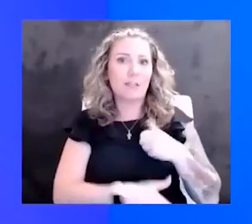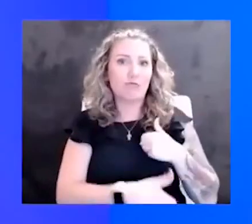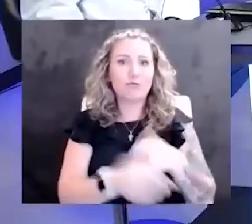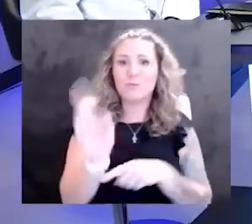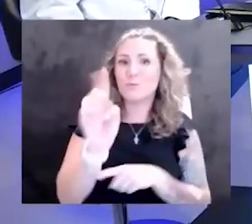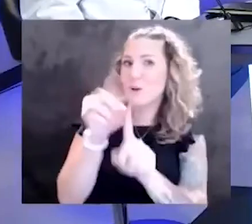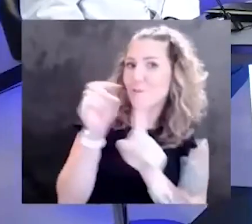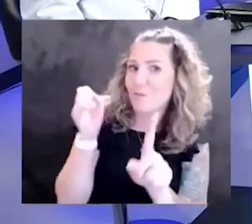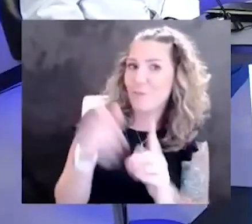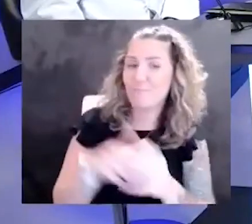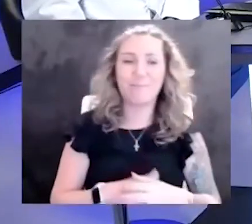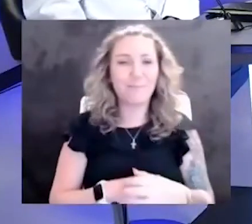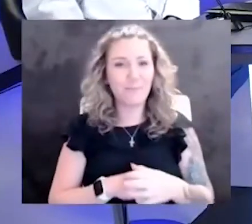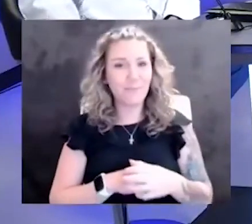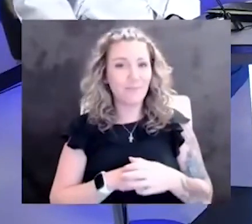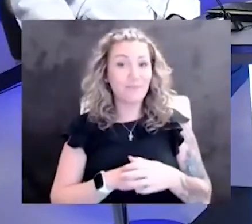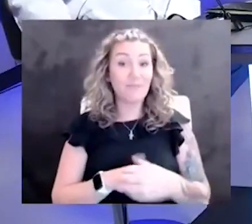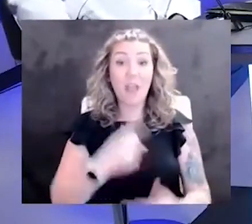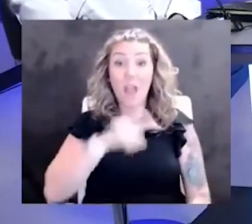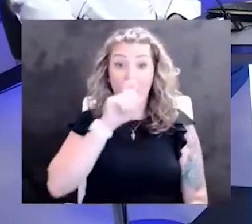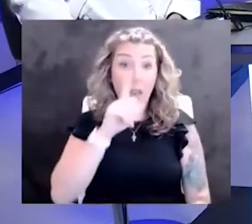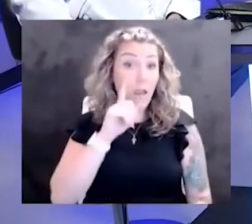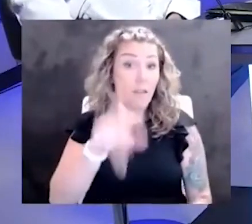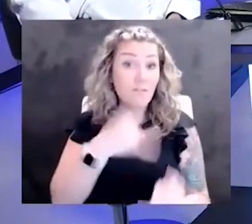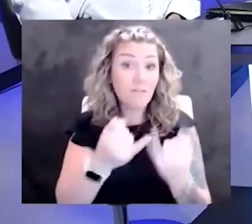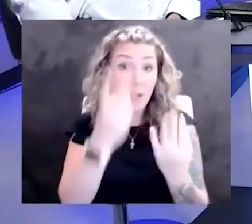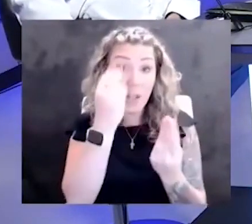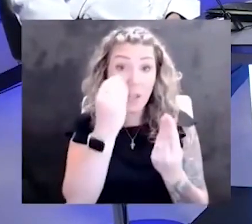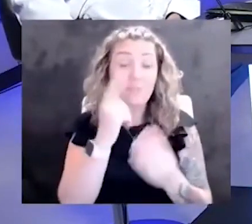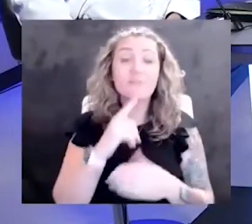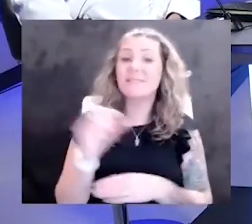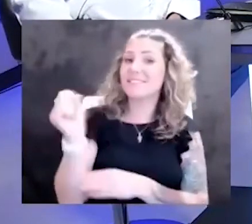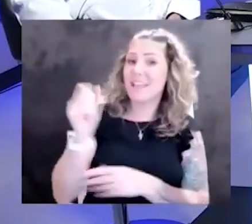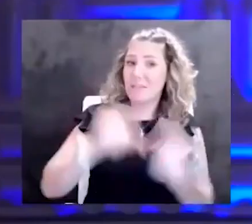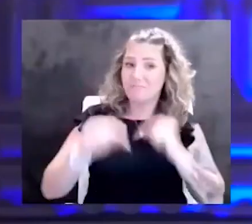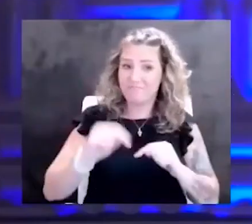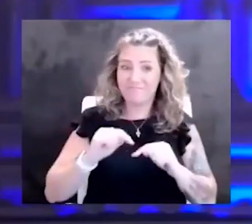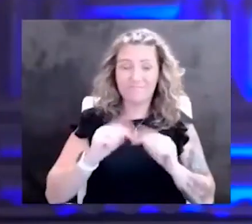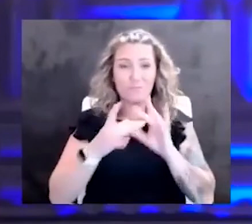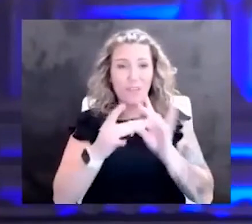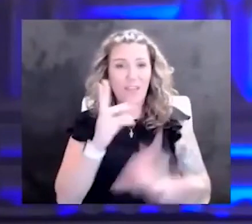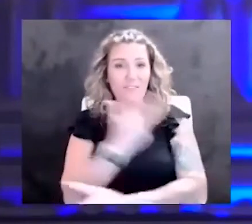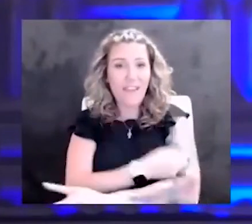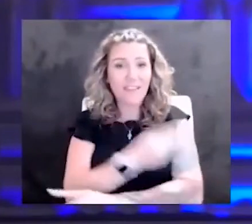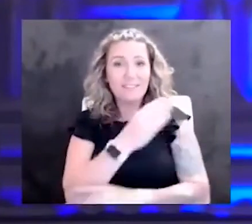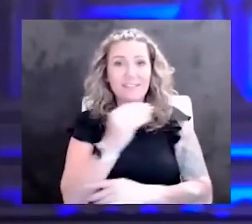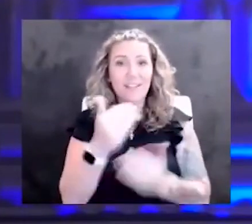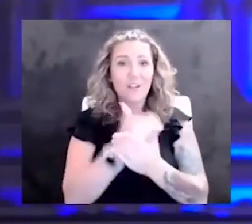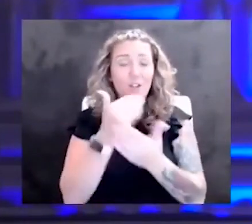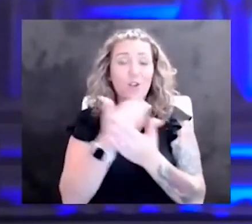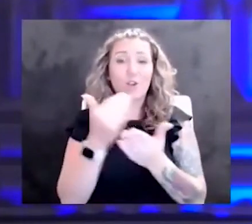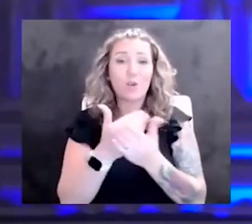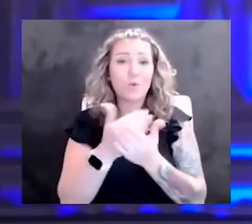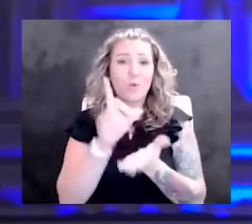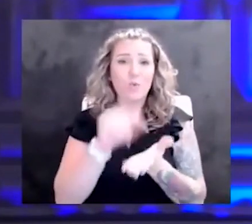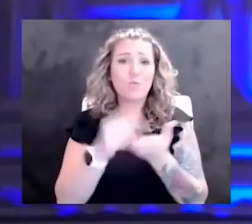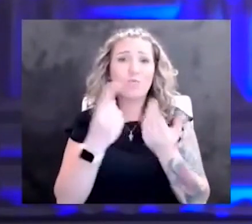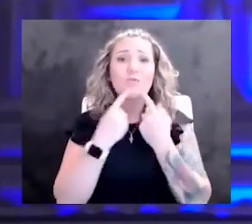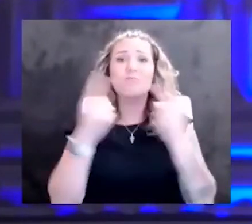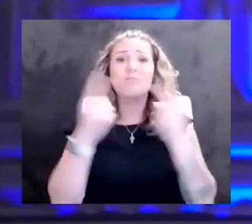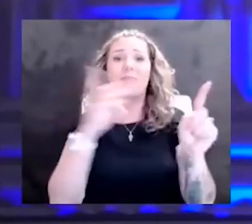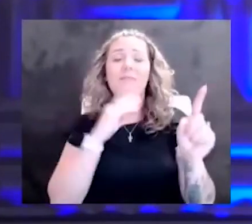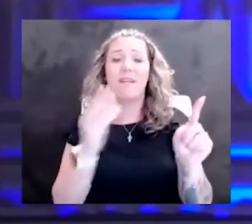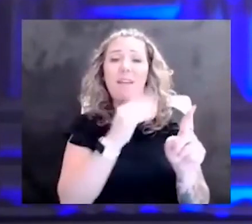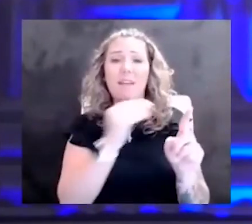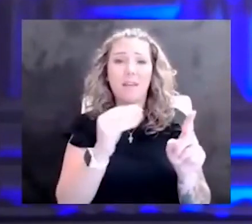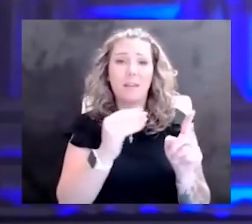like it. Hawkeye, final thoughts for today. Yeah, I think it all goes back to vaccination again with the new press release, with the accumulating amount of real